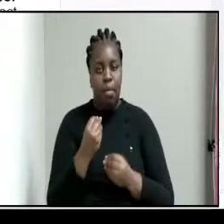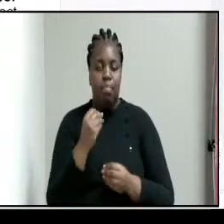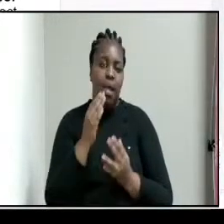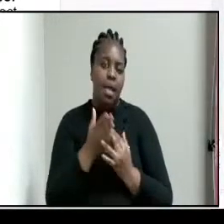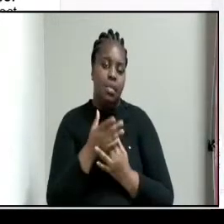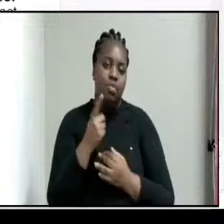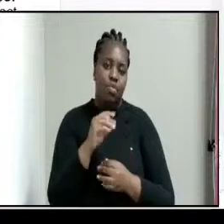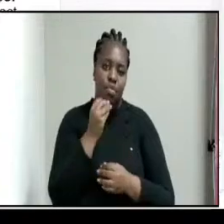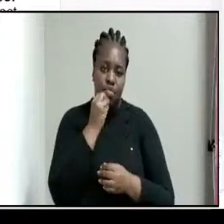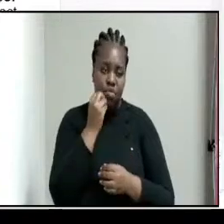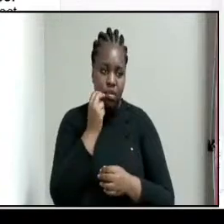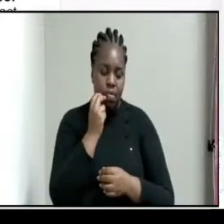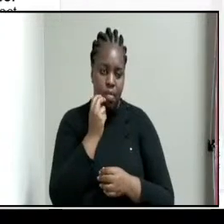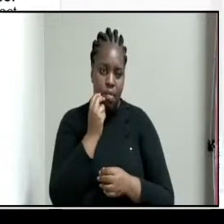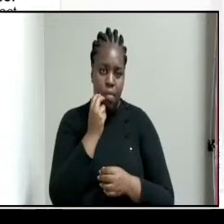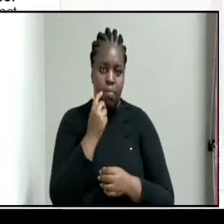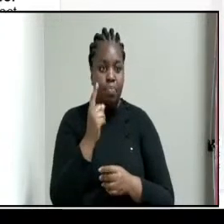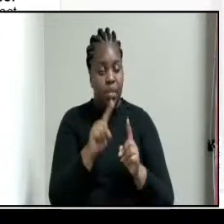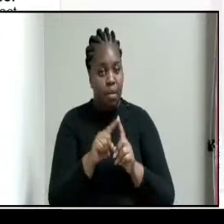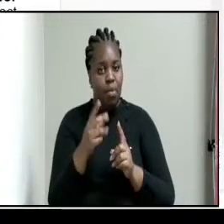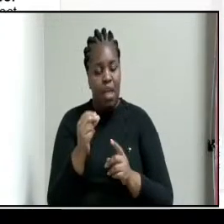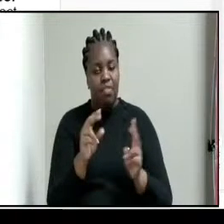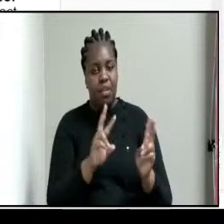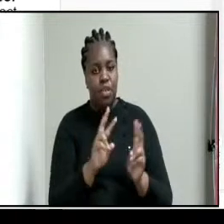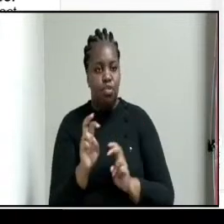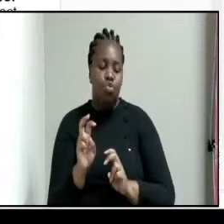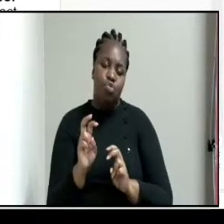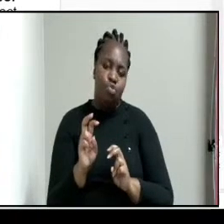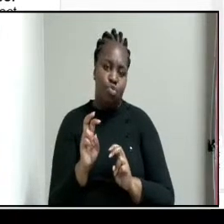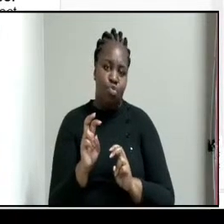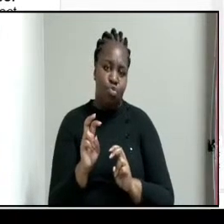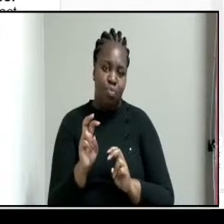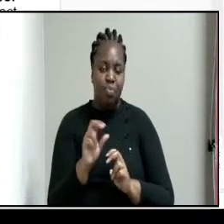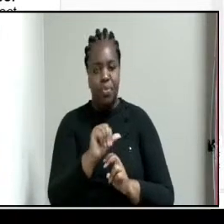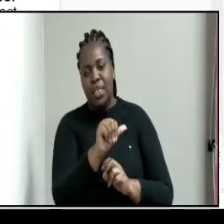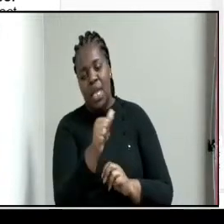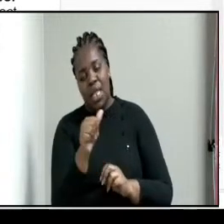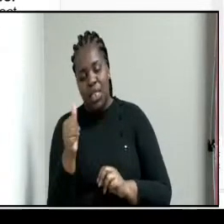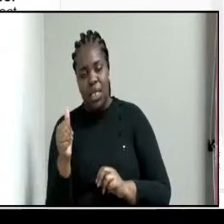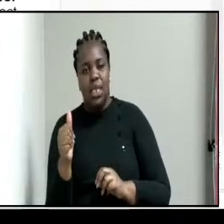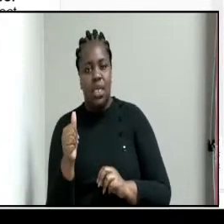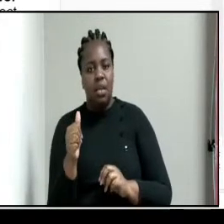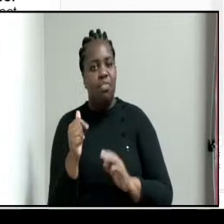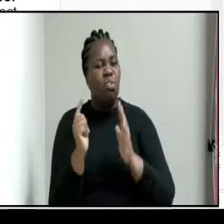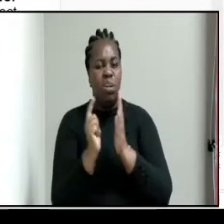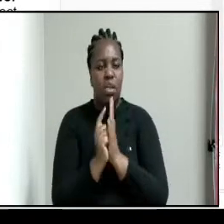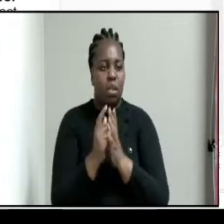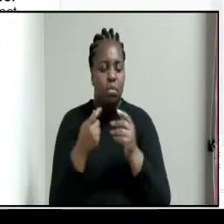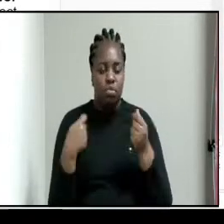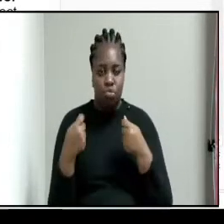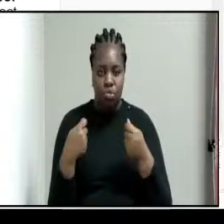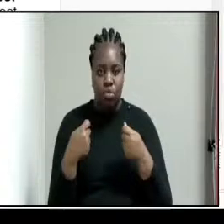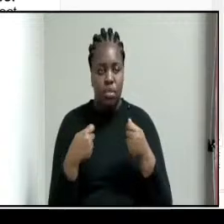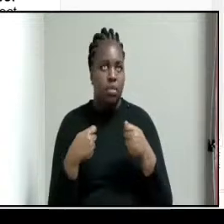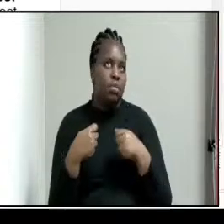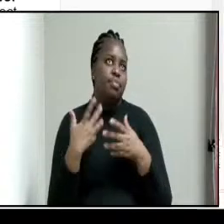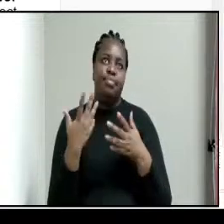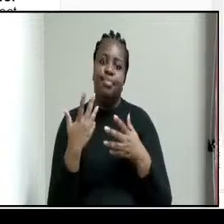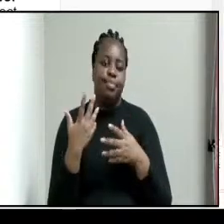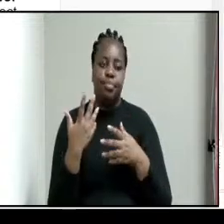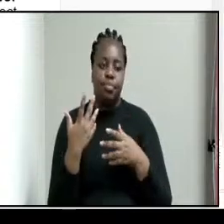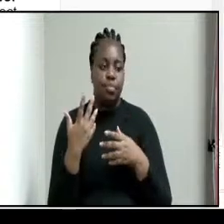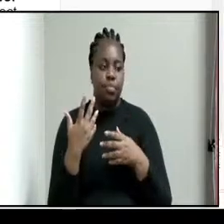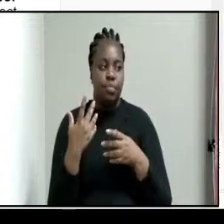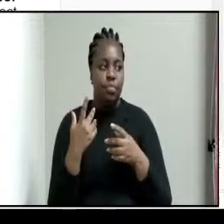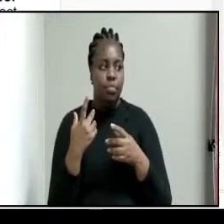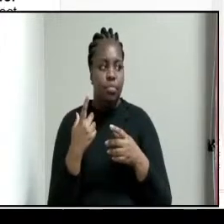food. And also there's an issue of other forms of legal controls over the